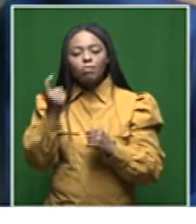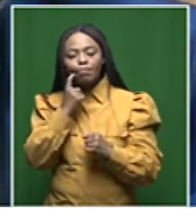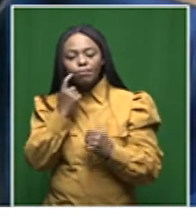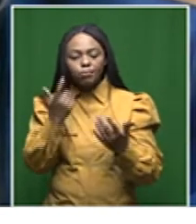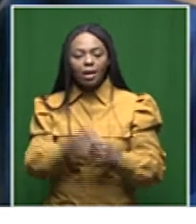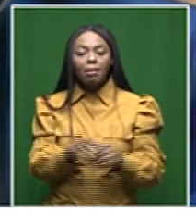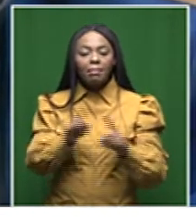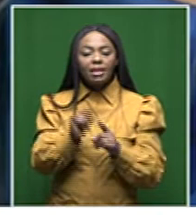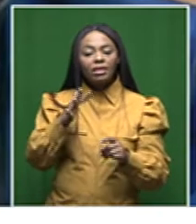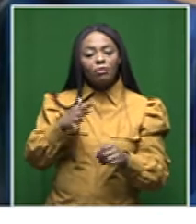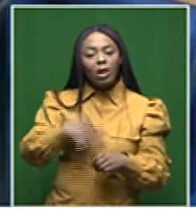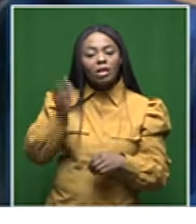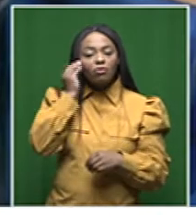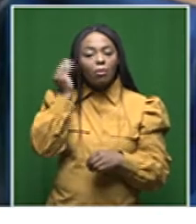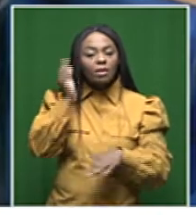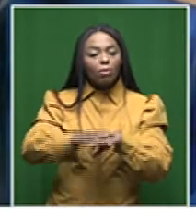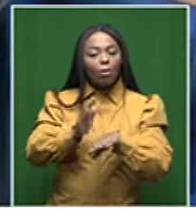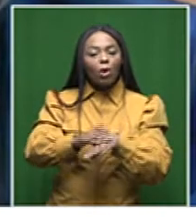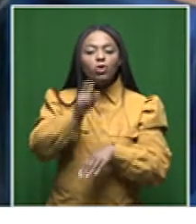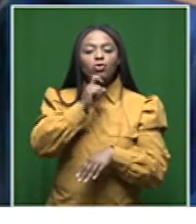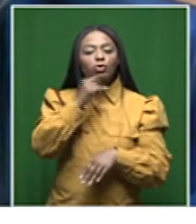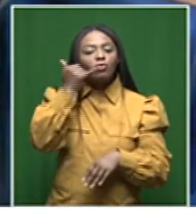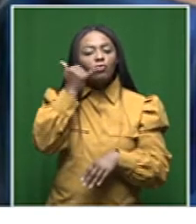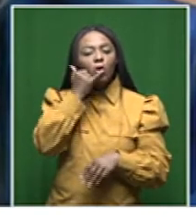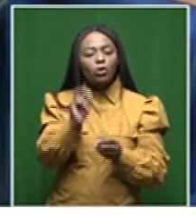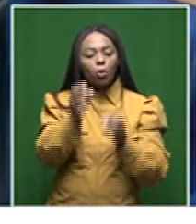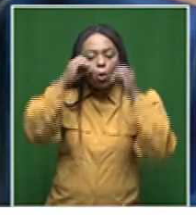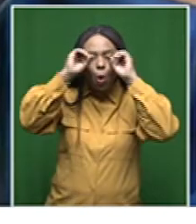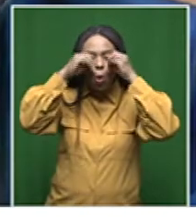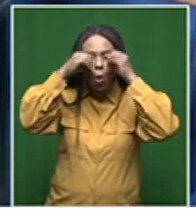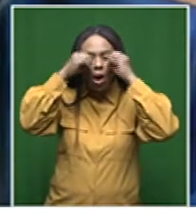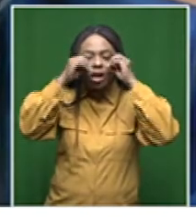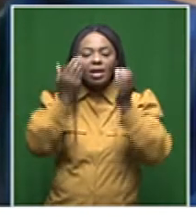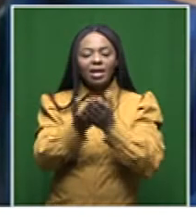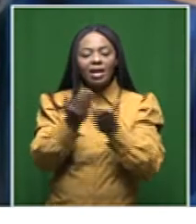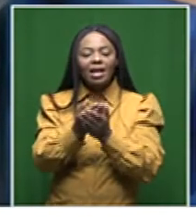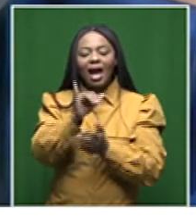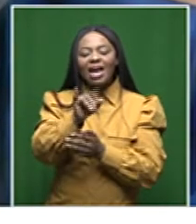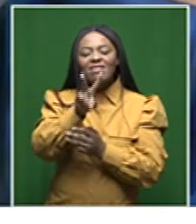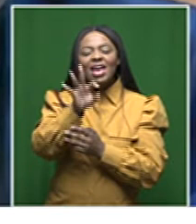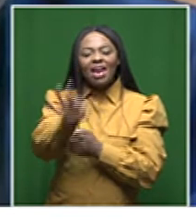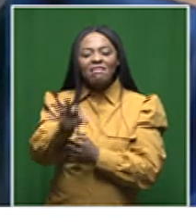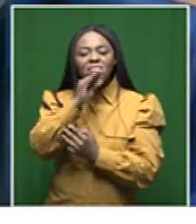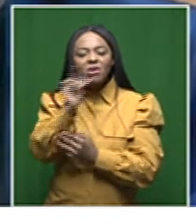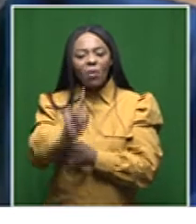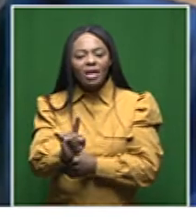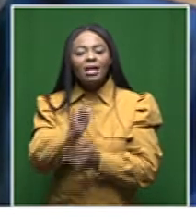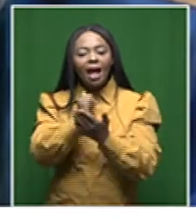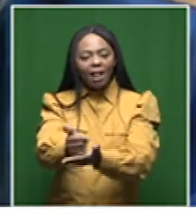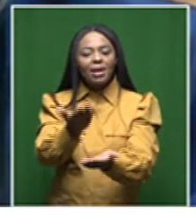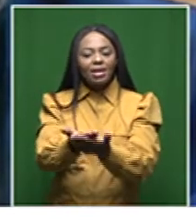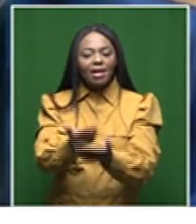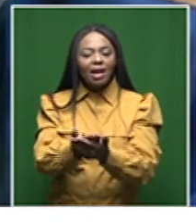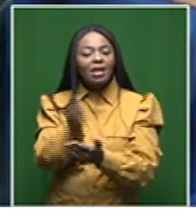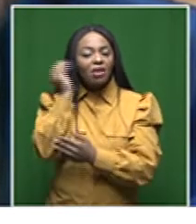course, if you'd like to find out more information about that, use your phone, take that, Google, and find out for yourself. And of course, you can get all the help that you need. Thank you so much, Prof,